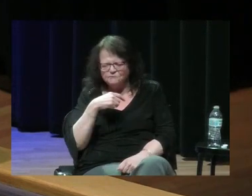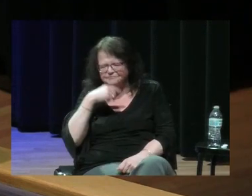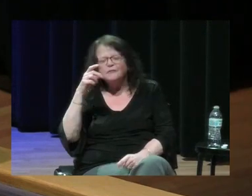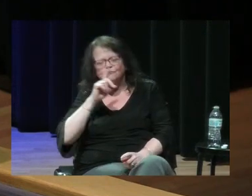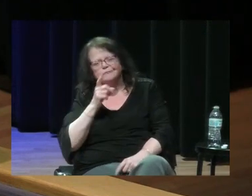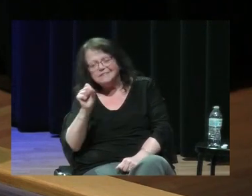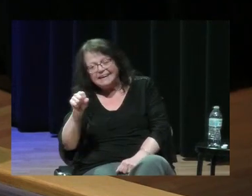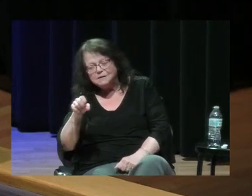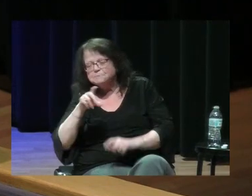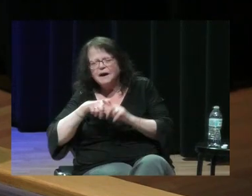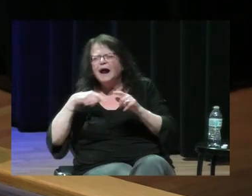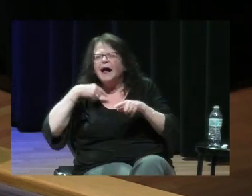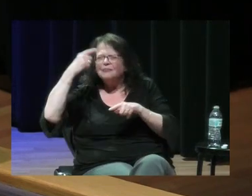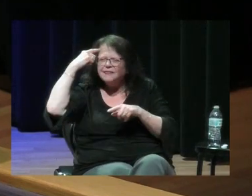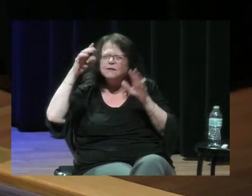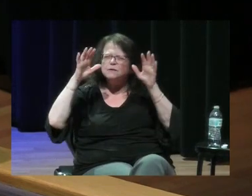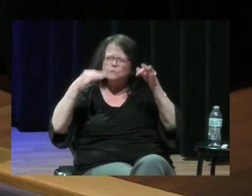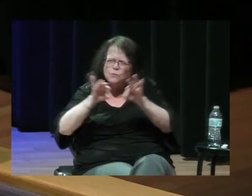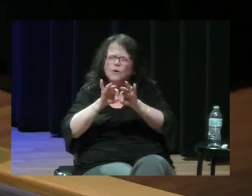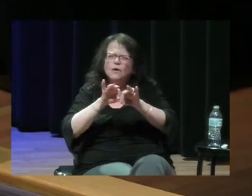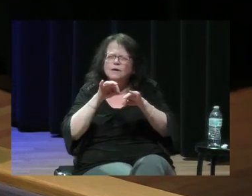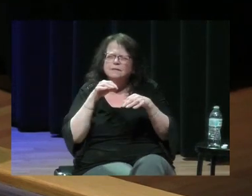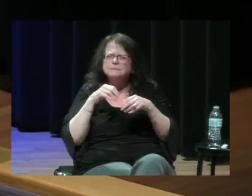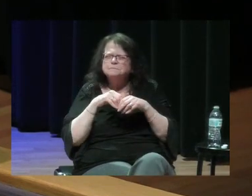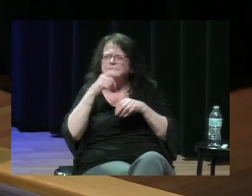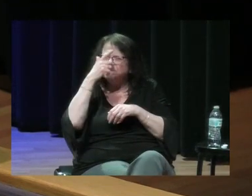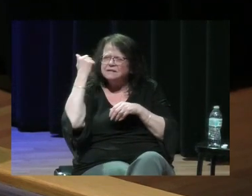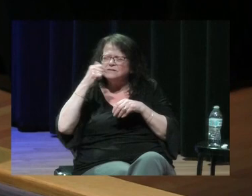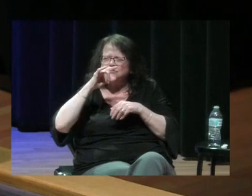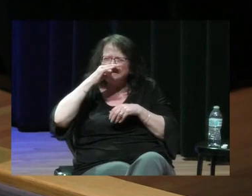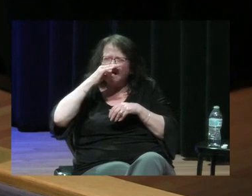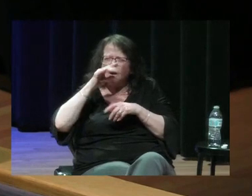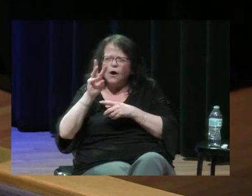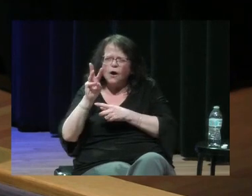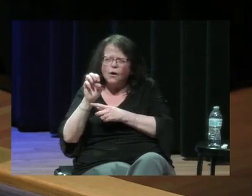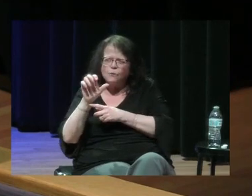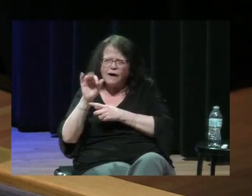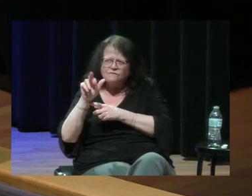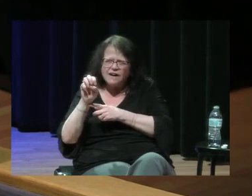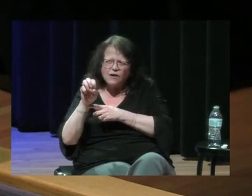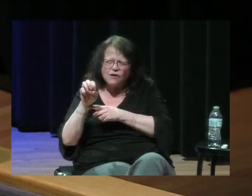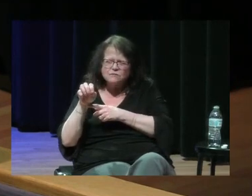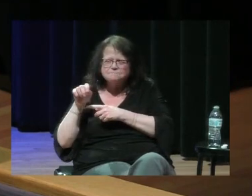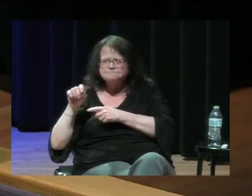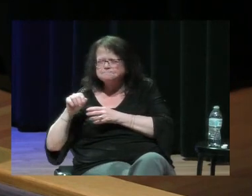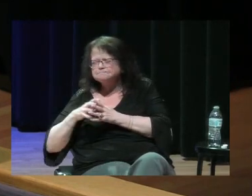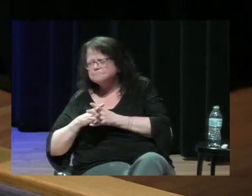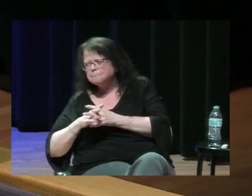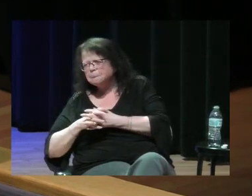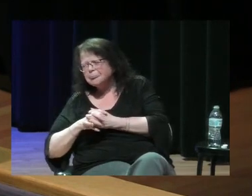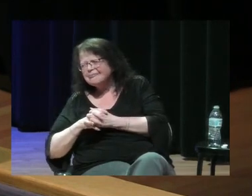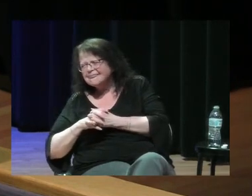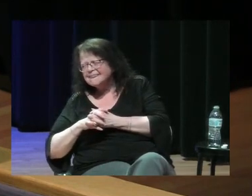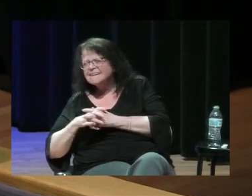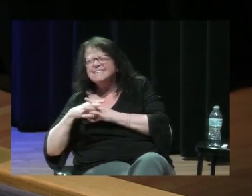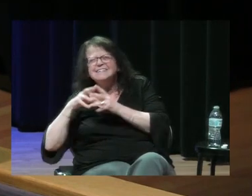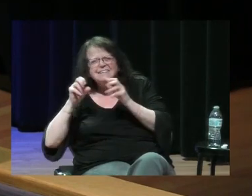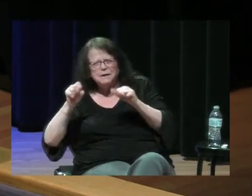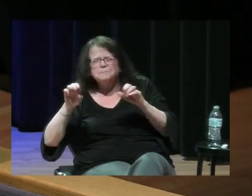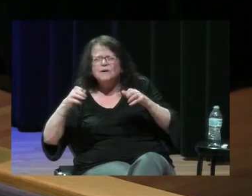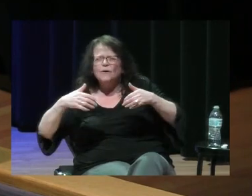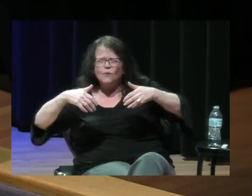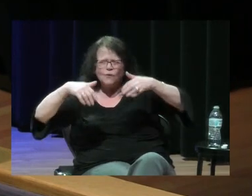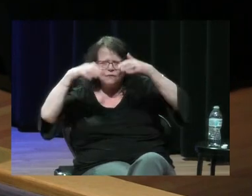child welfare system can seem so overwhelming, but I think it's always important to remember like it takes